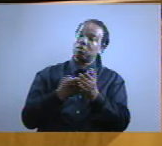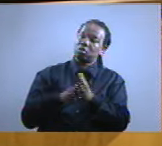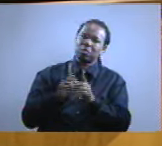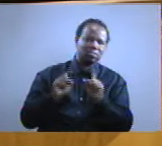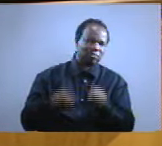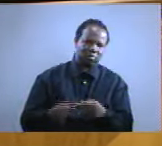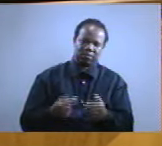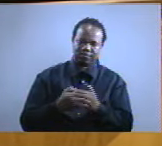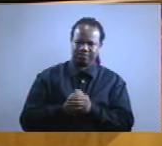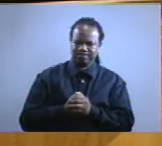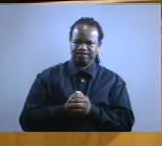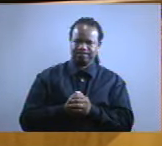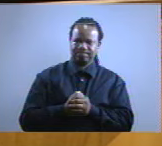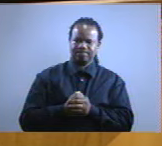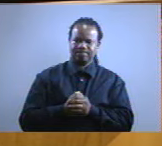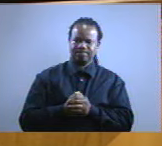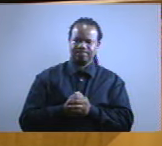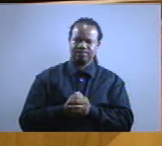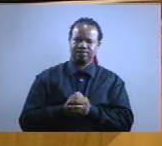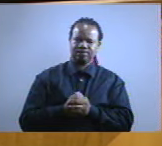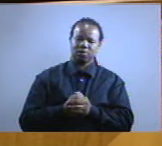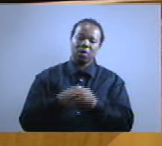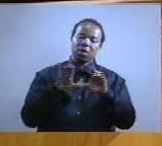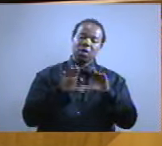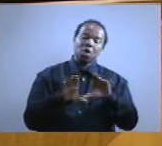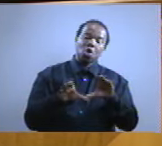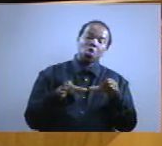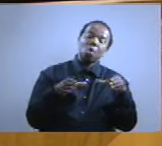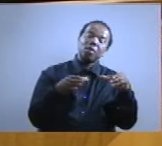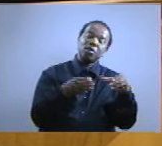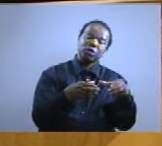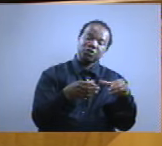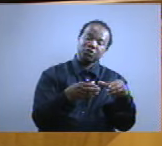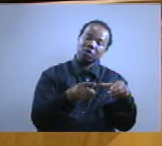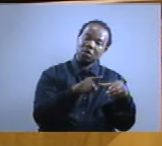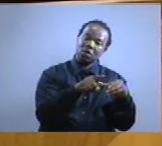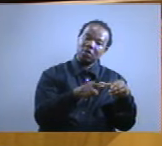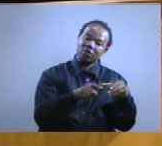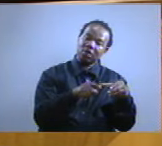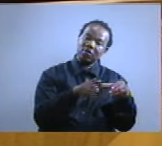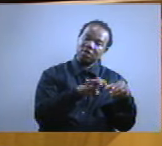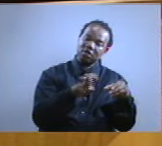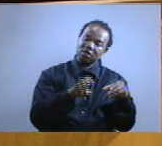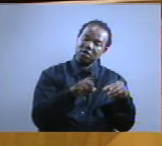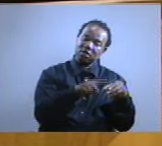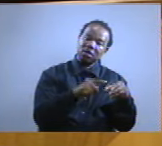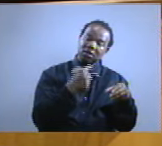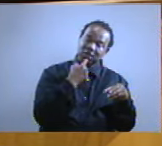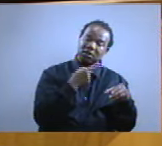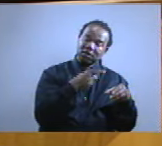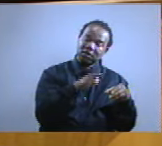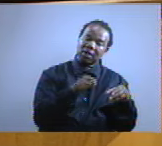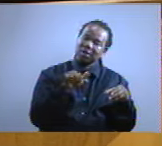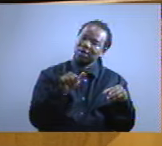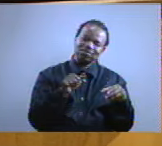The Commission on Employment Equity was scathing in its latest report about the lack of progress in this